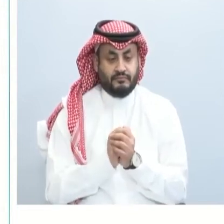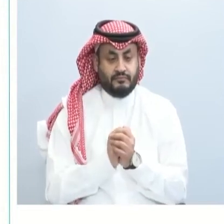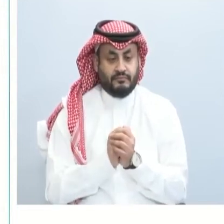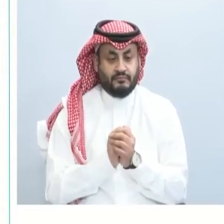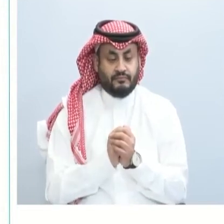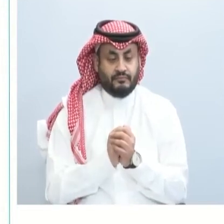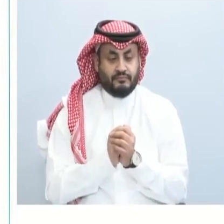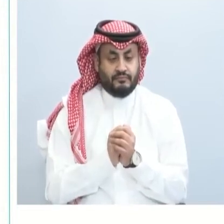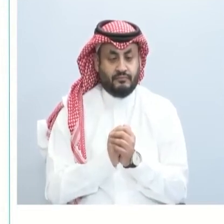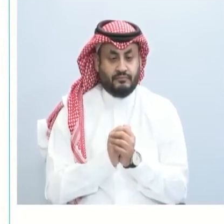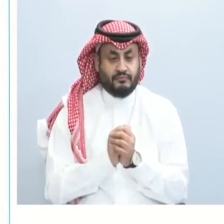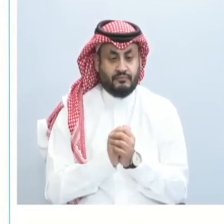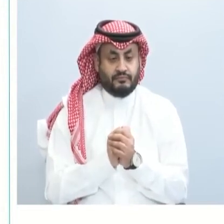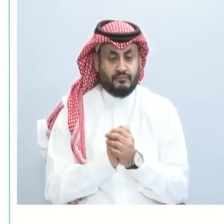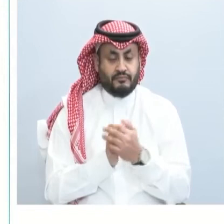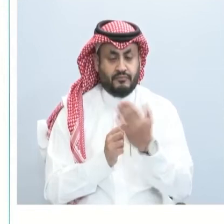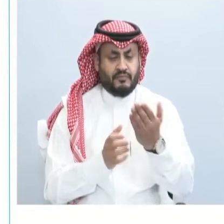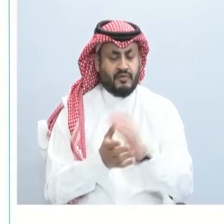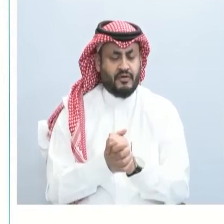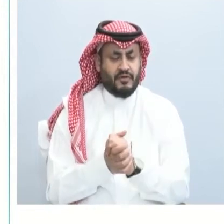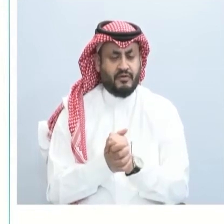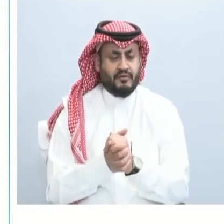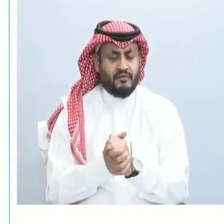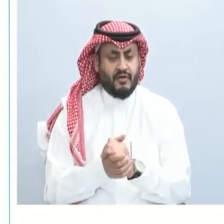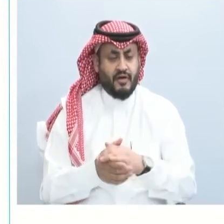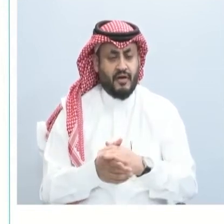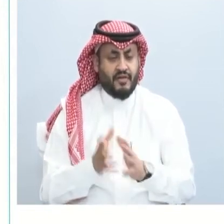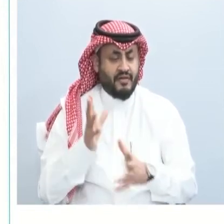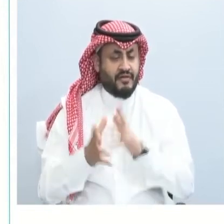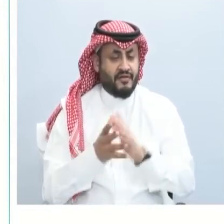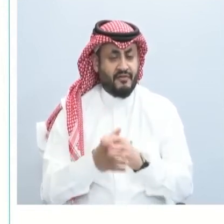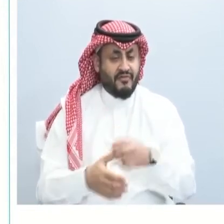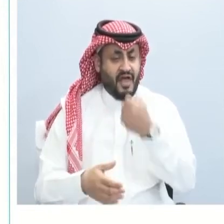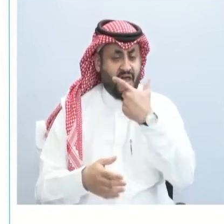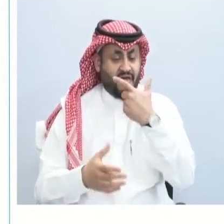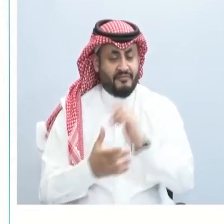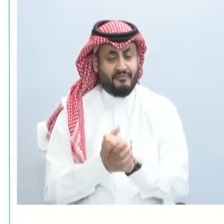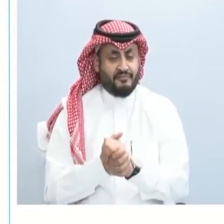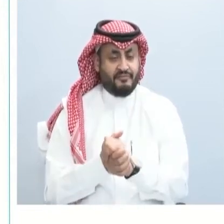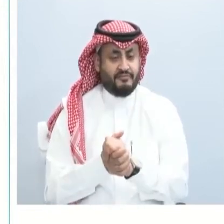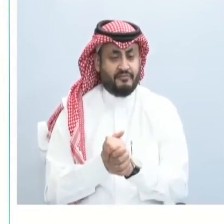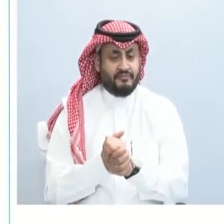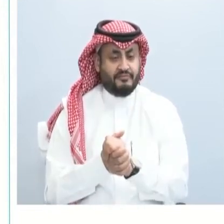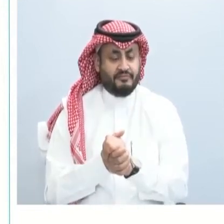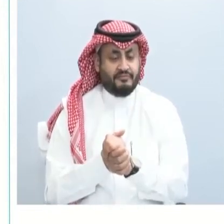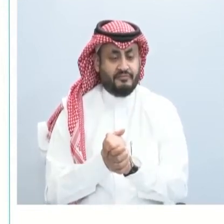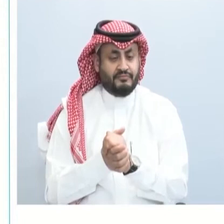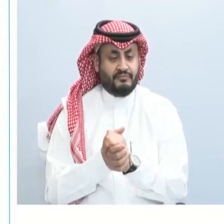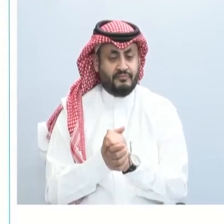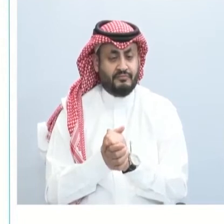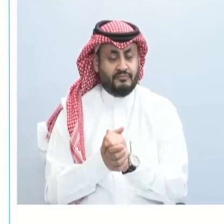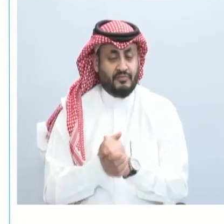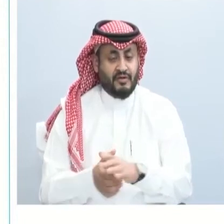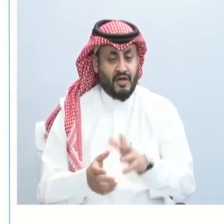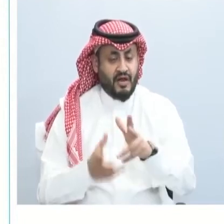it's a story, it makes me laugh, it makes me laugh. So, if